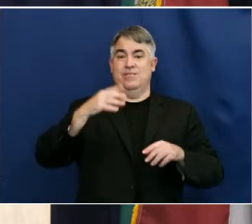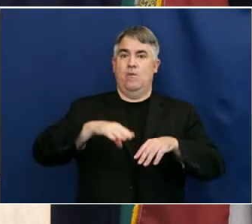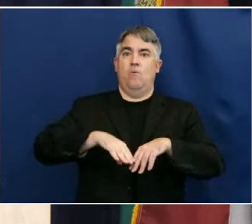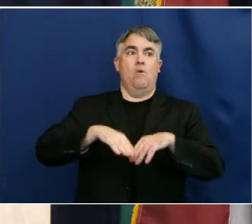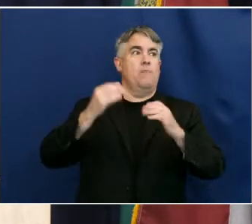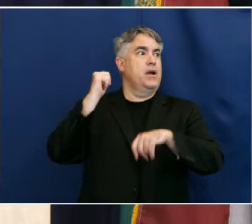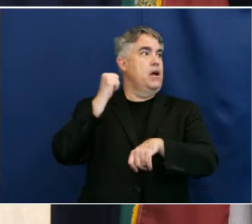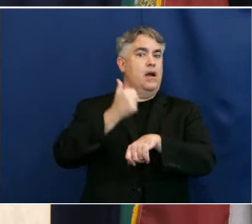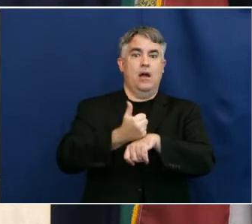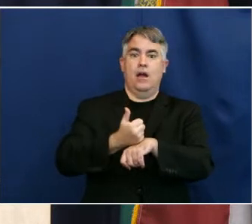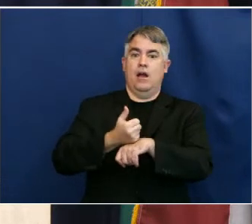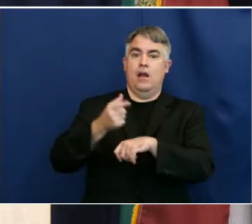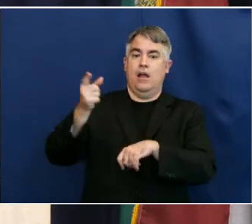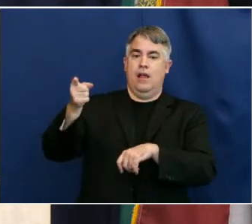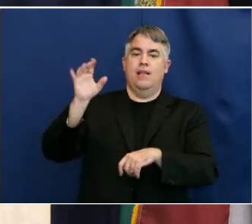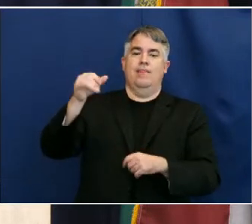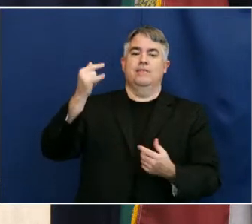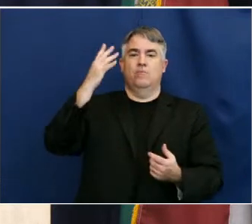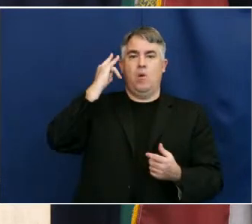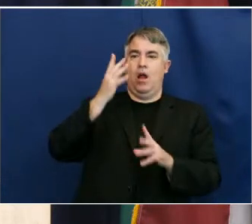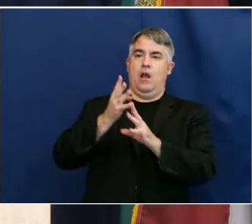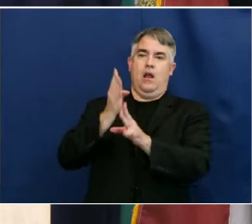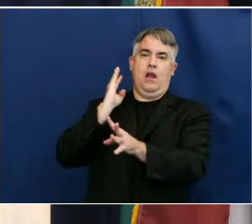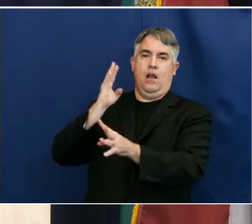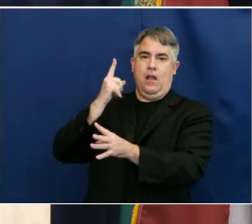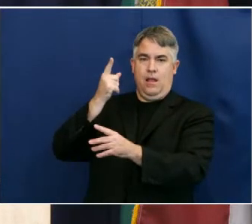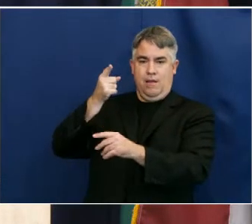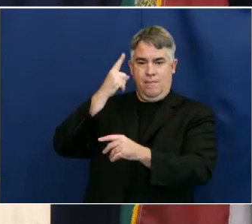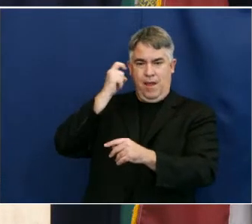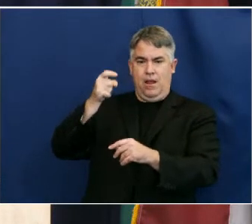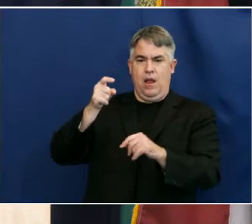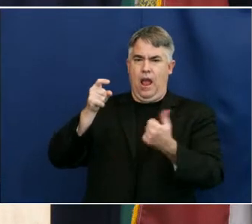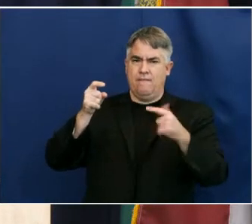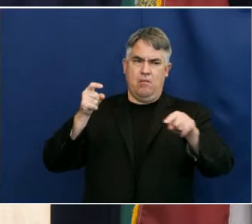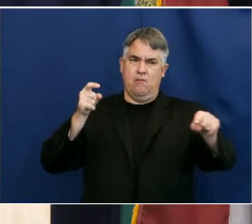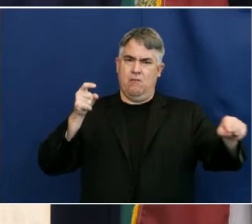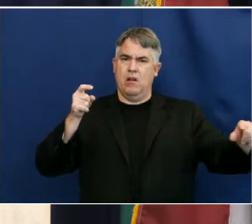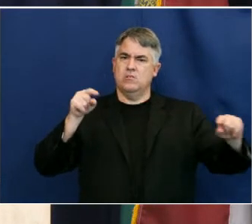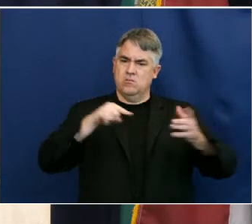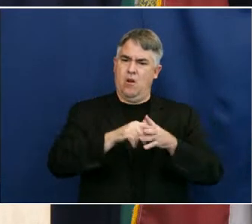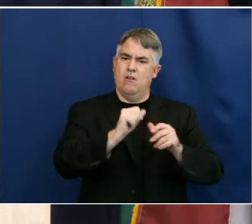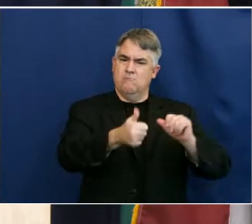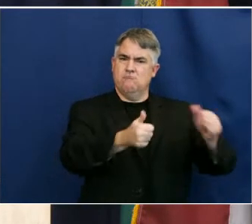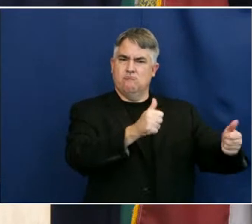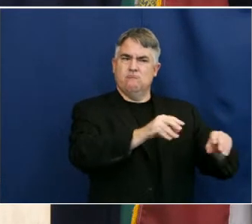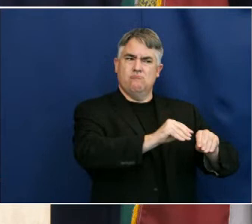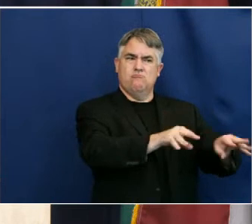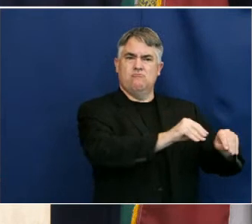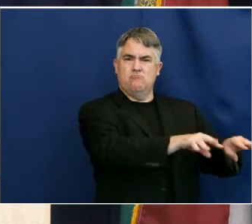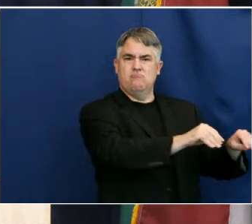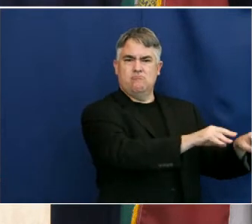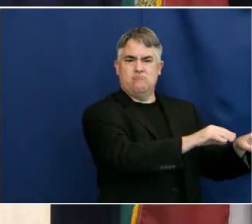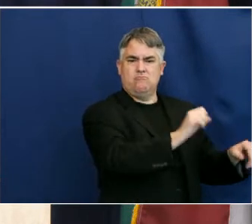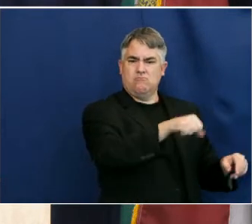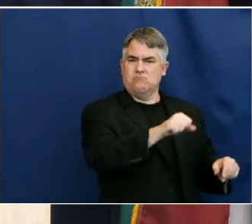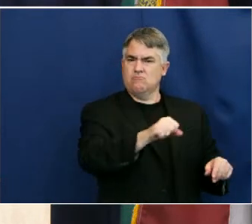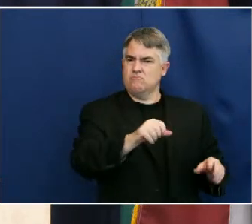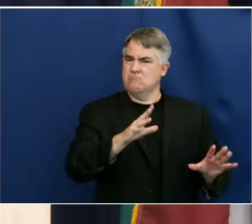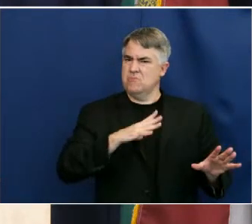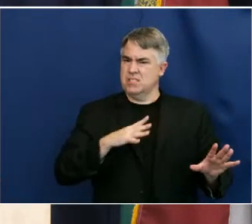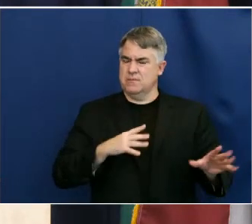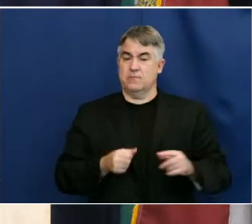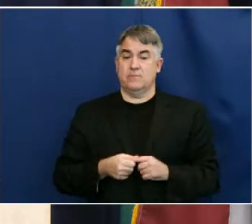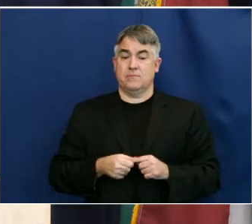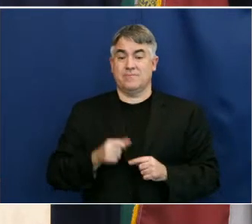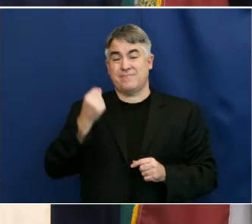because it was the first one up, and a lot of that is now catching up with people returning to the same location to do their second dose. We think some of